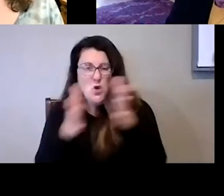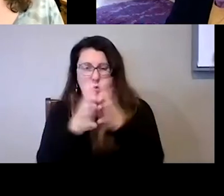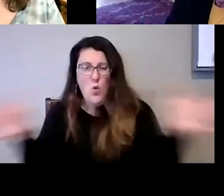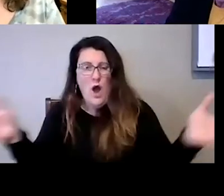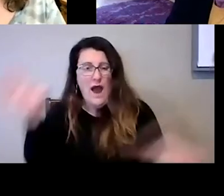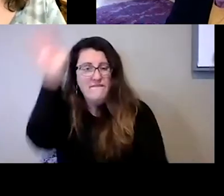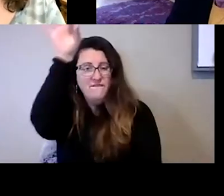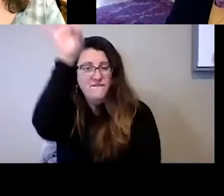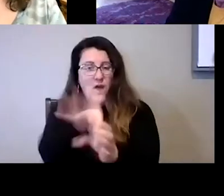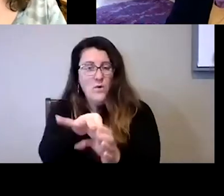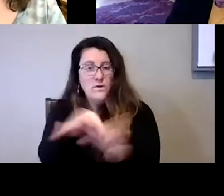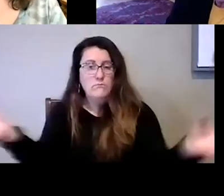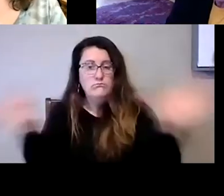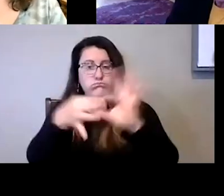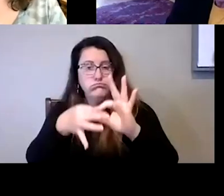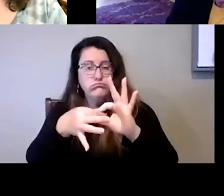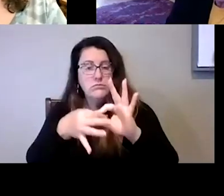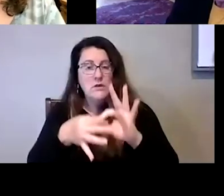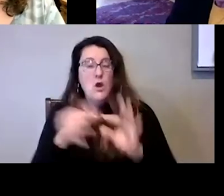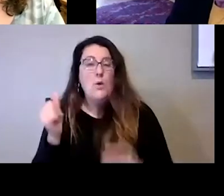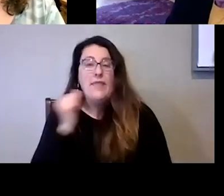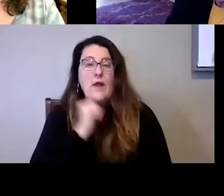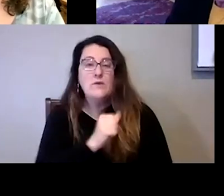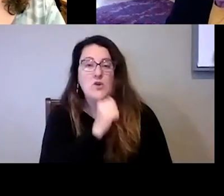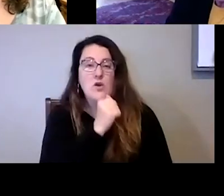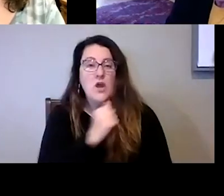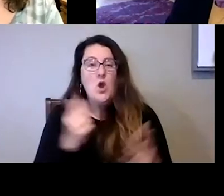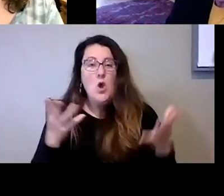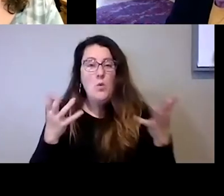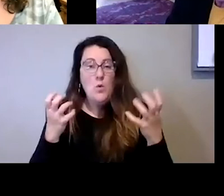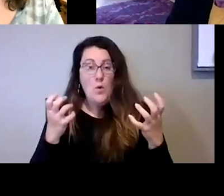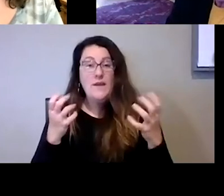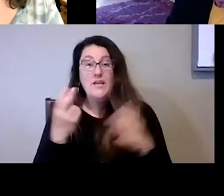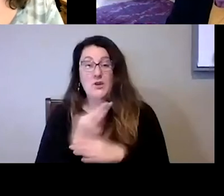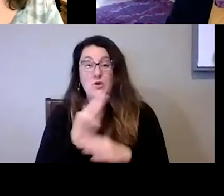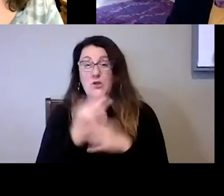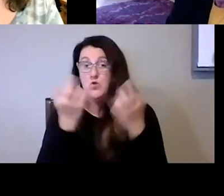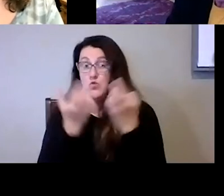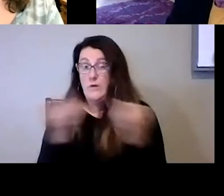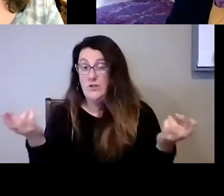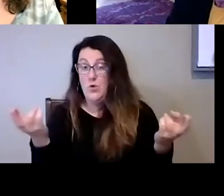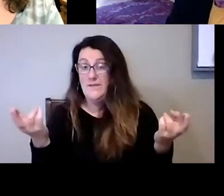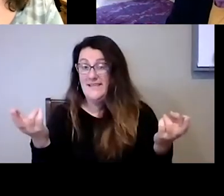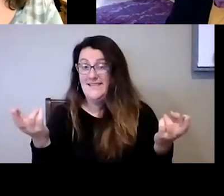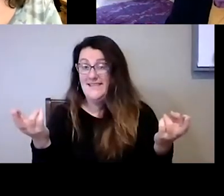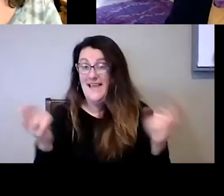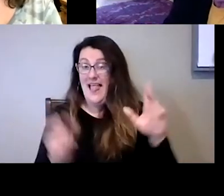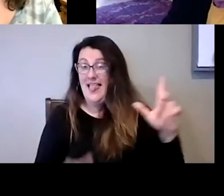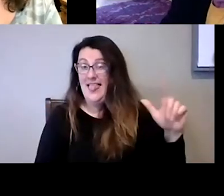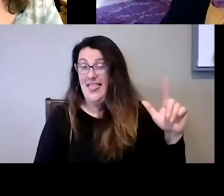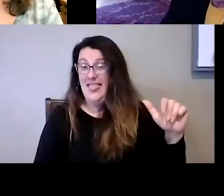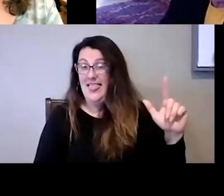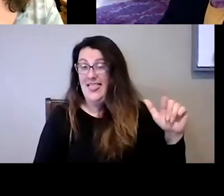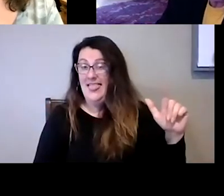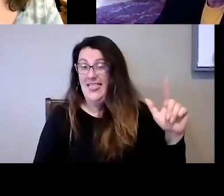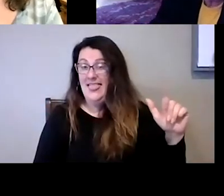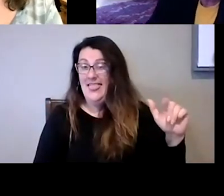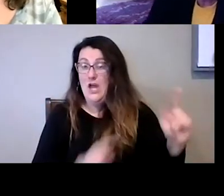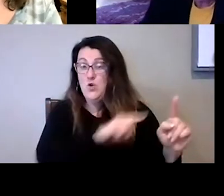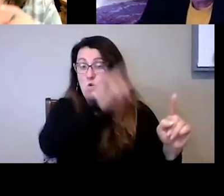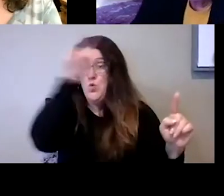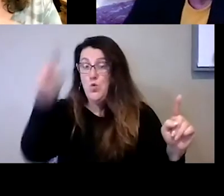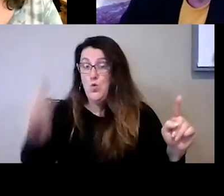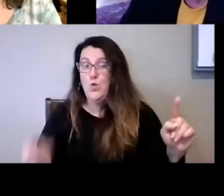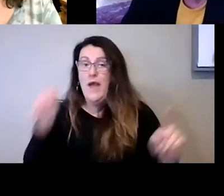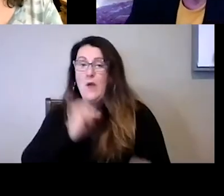vote to merge our union with Arizona because we wanted to use our resources in Los Angeles to Arizona.